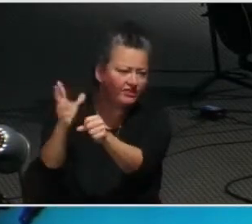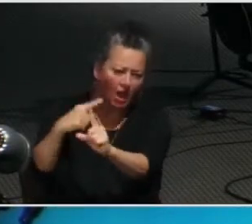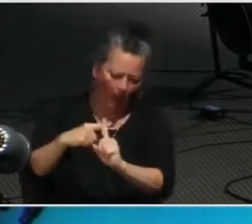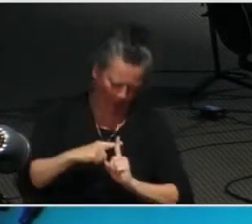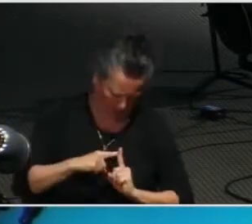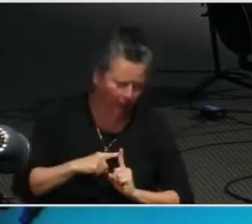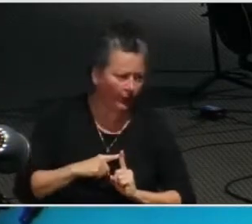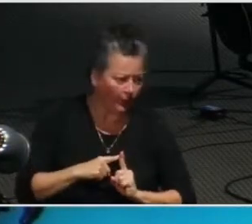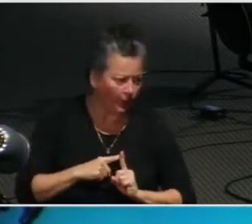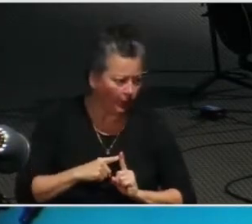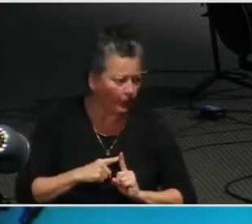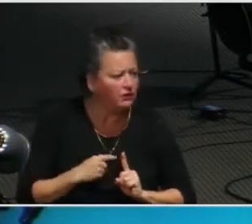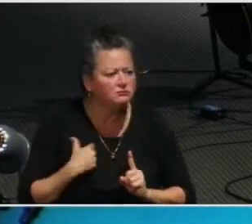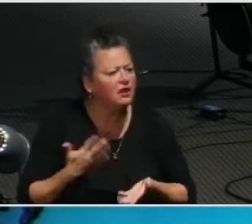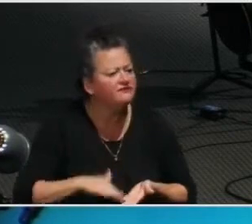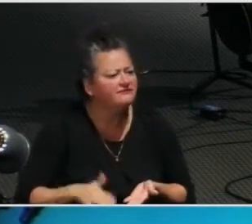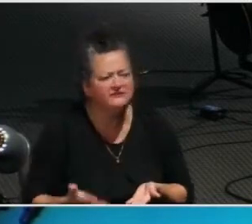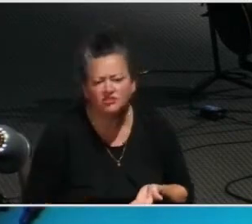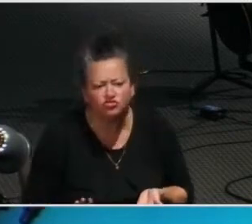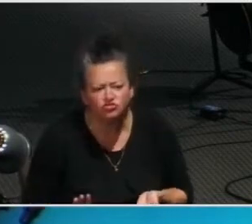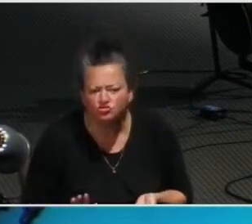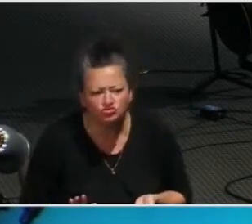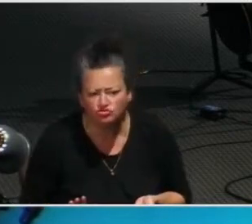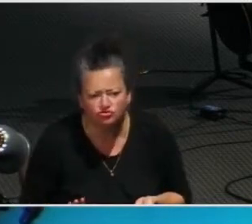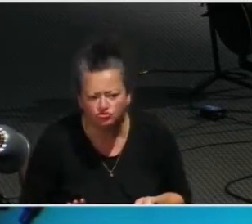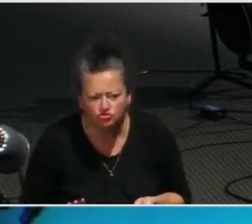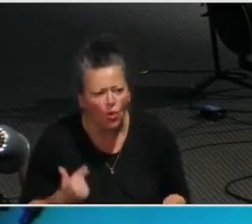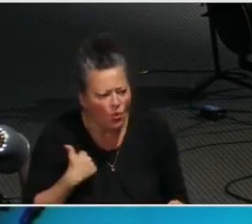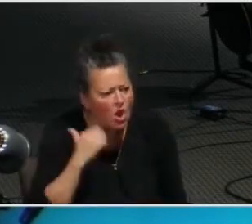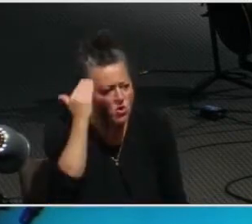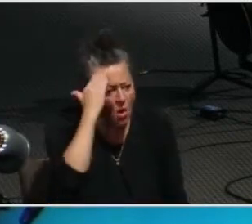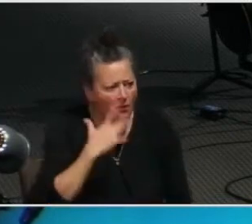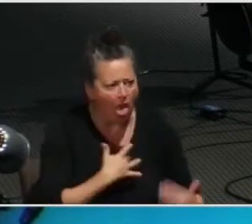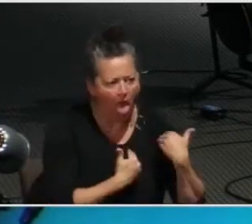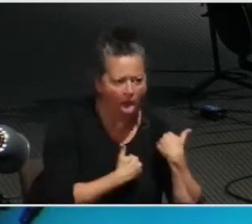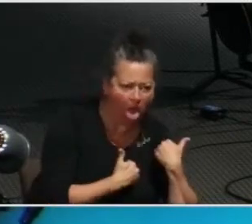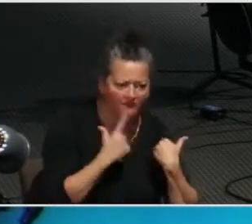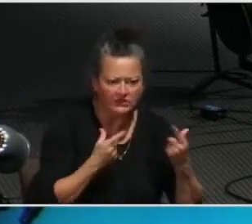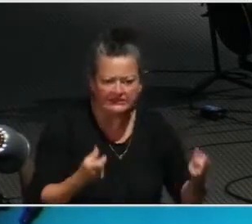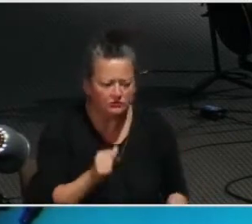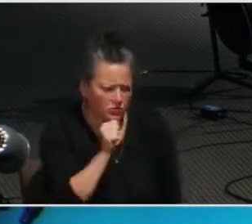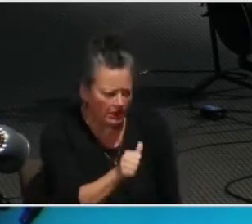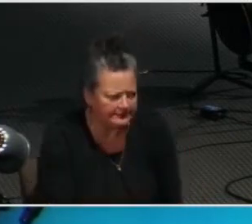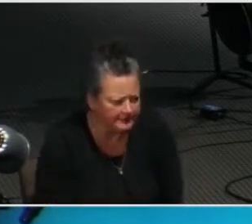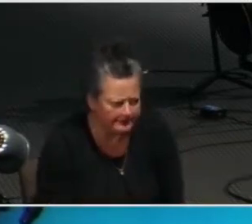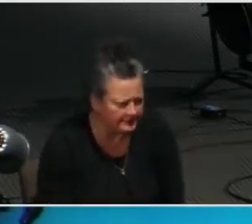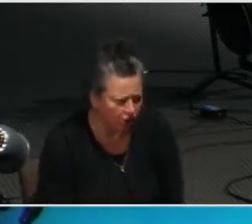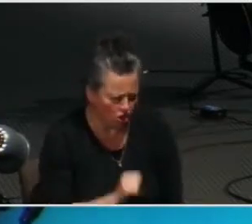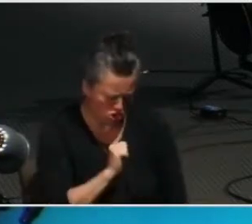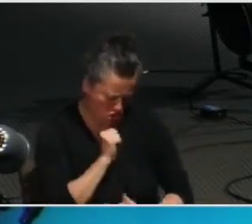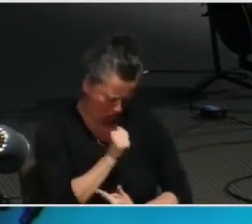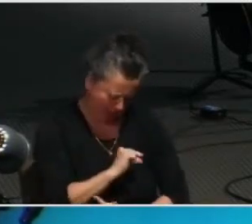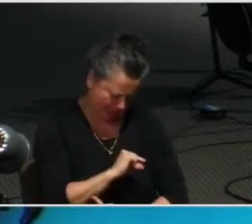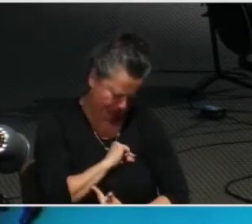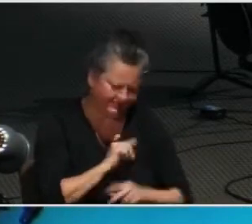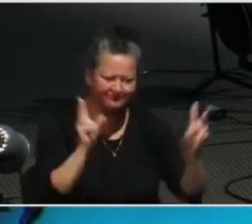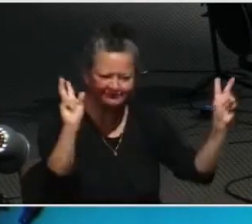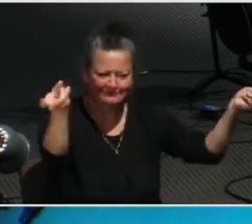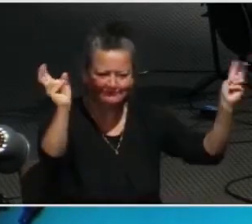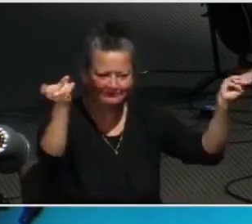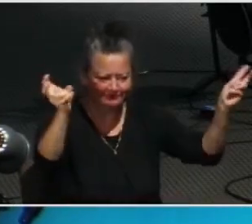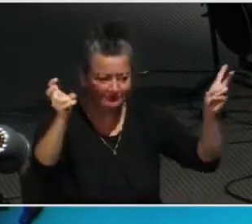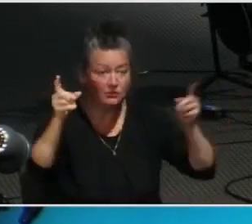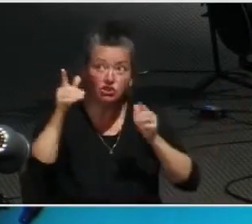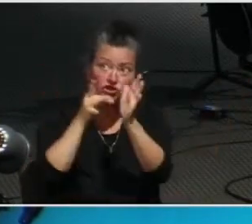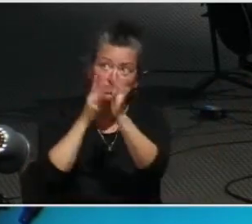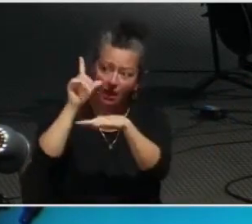The verdict has already been pronounced, not guilty. Based on faith in Christ and what he has done, so we can trust